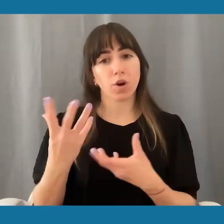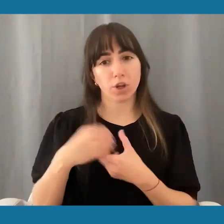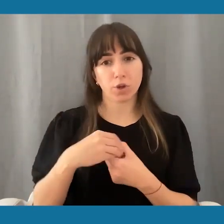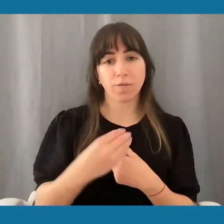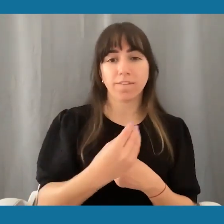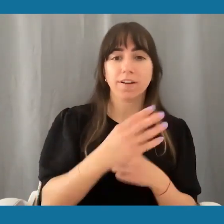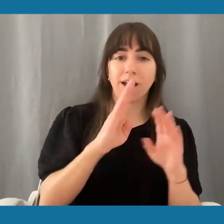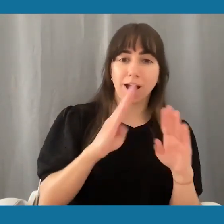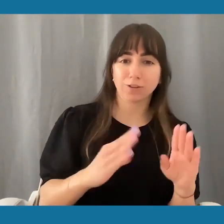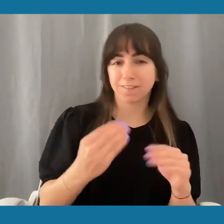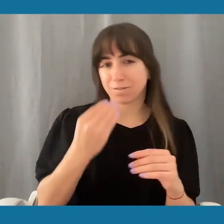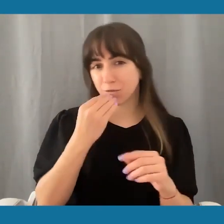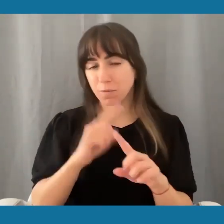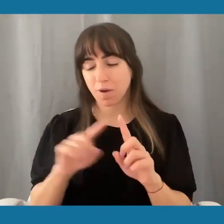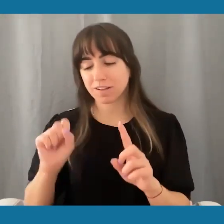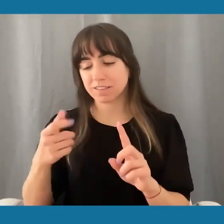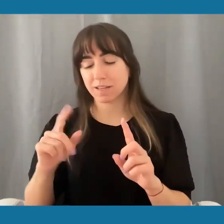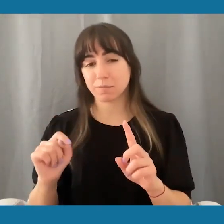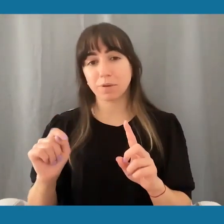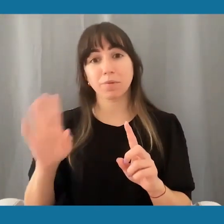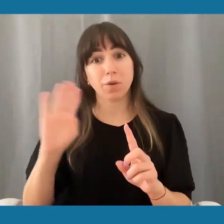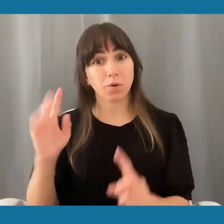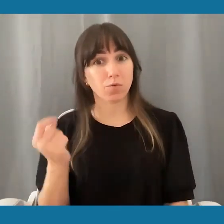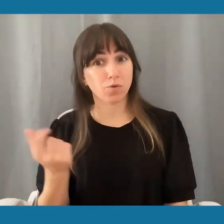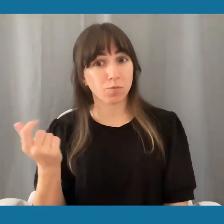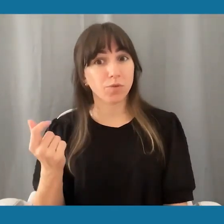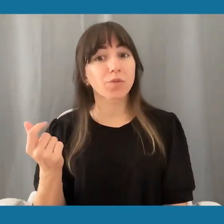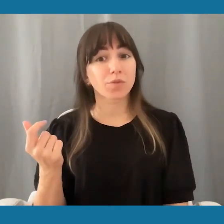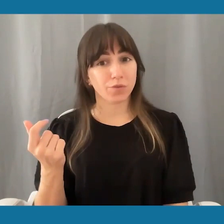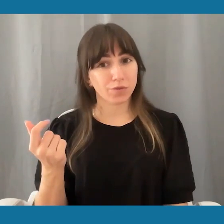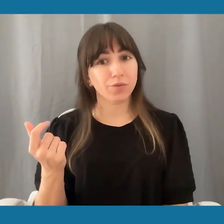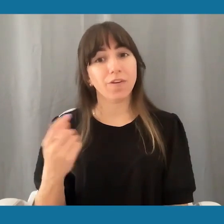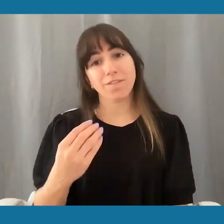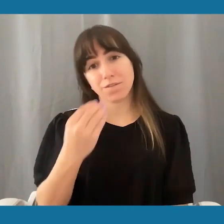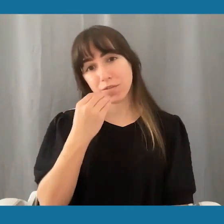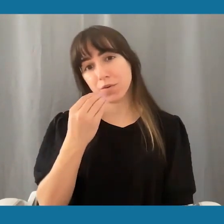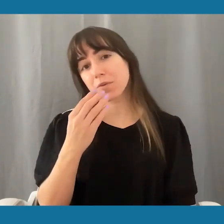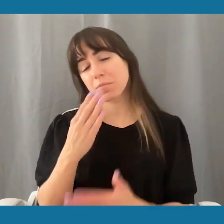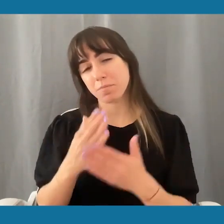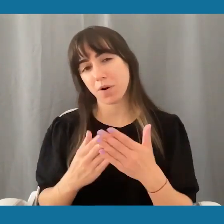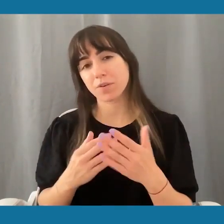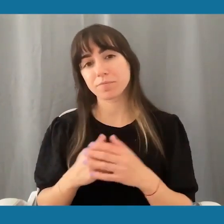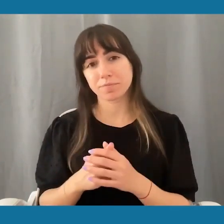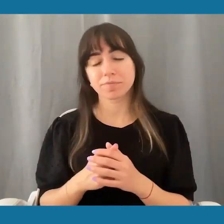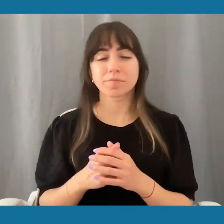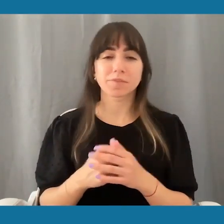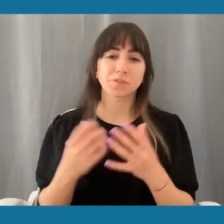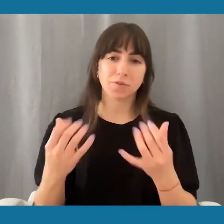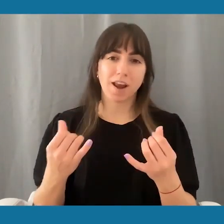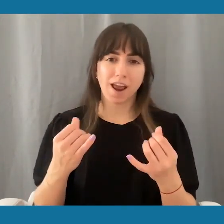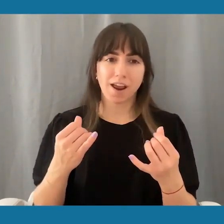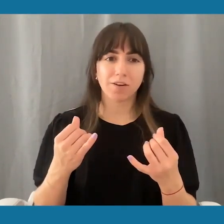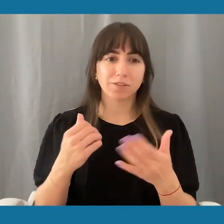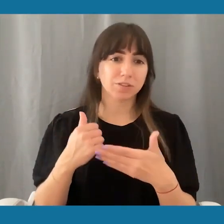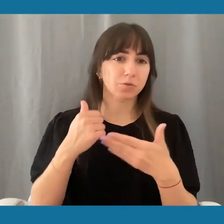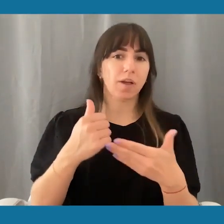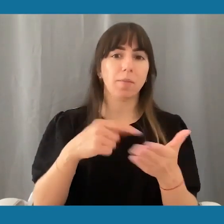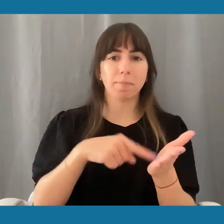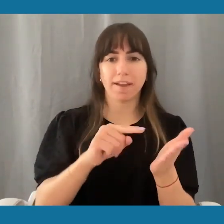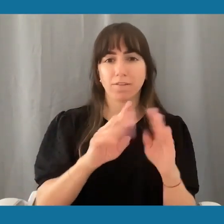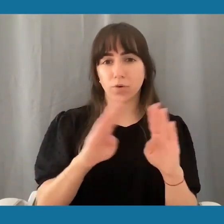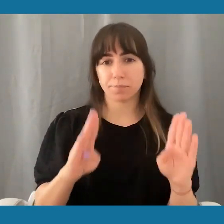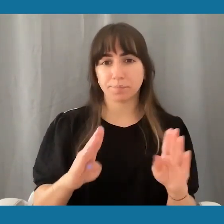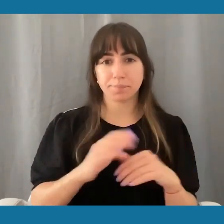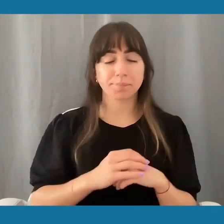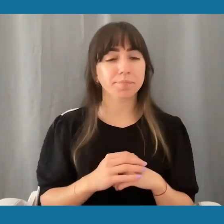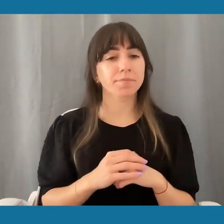So now it's just to help pay for housing. The great thing is generally funds withdrawn again or even in the ABLE account are